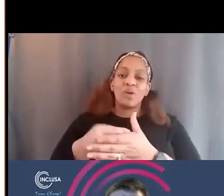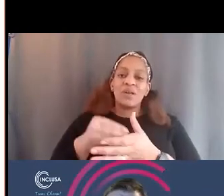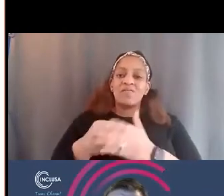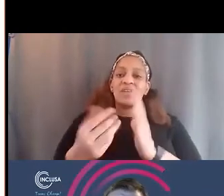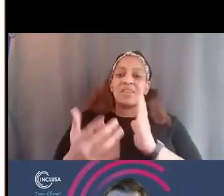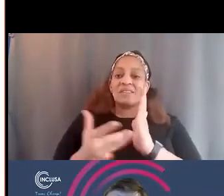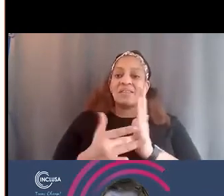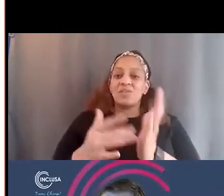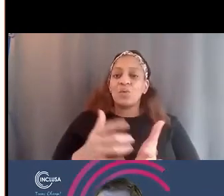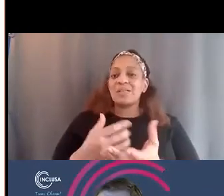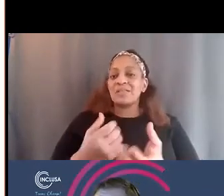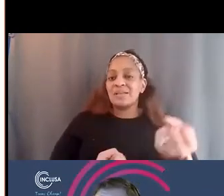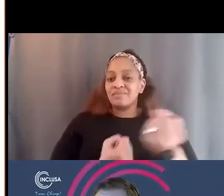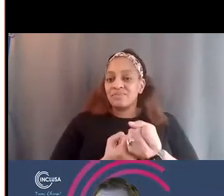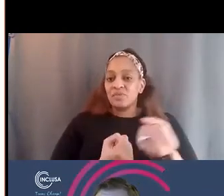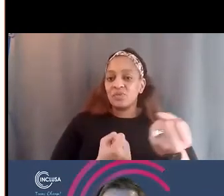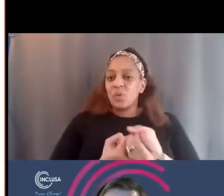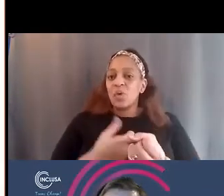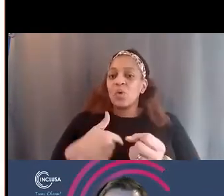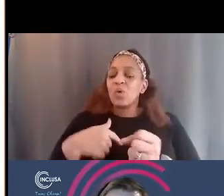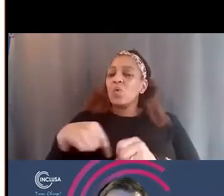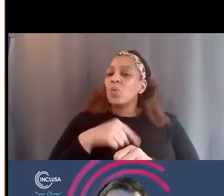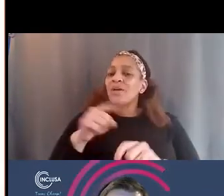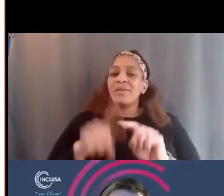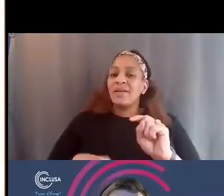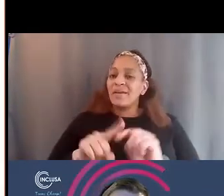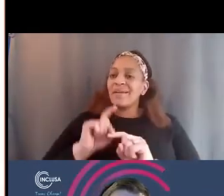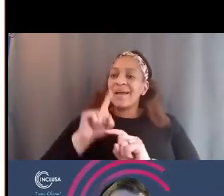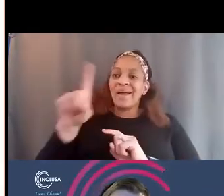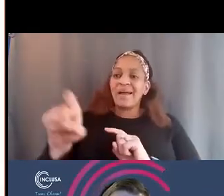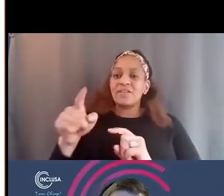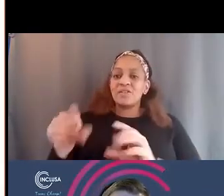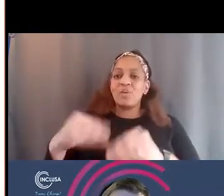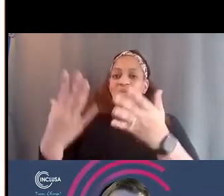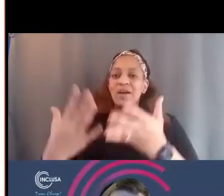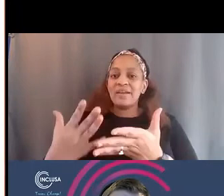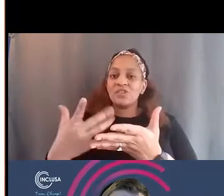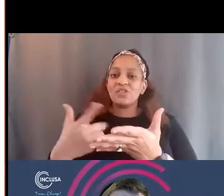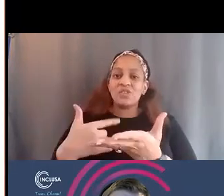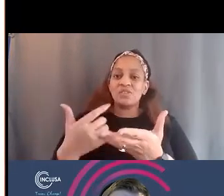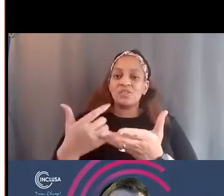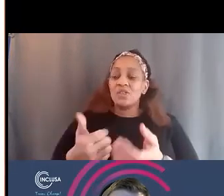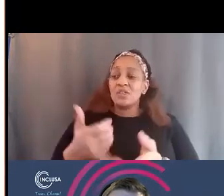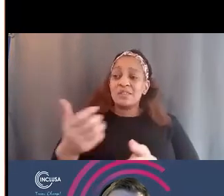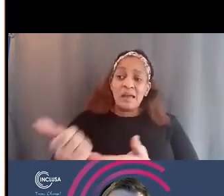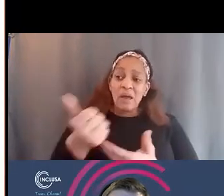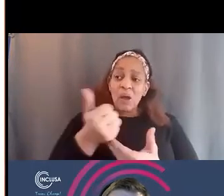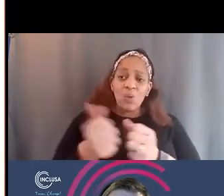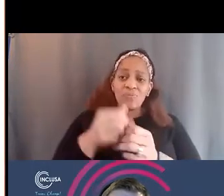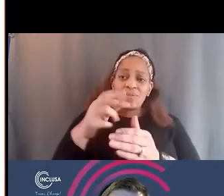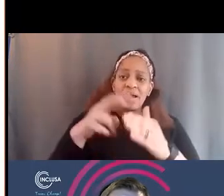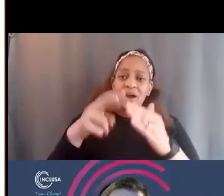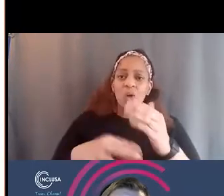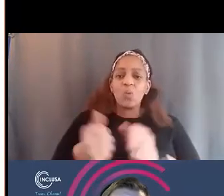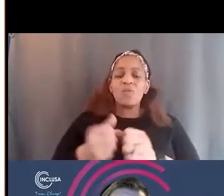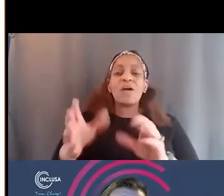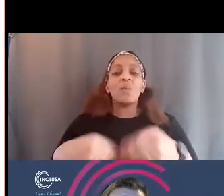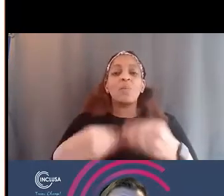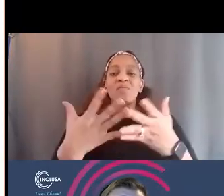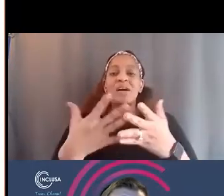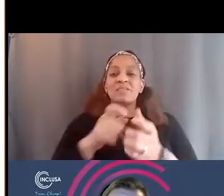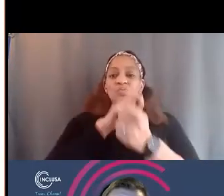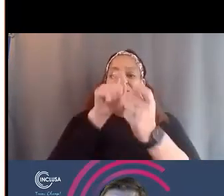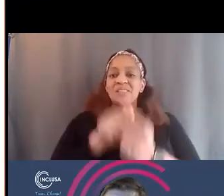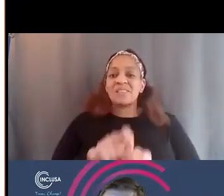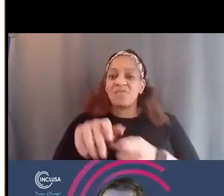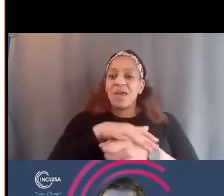just ask our providers to meet outcomes without us providing some key some key areas